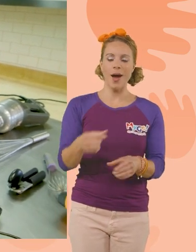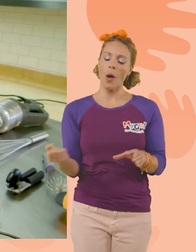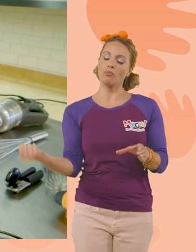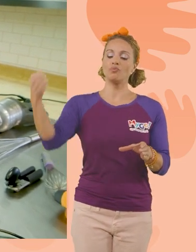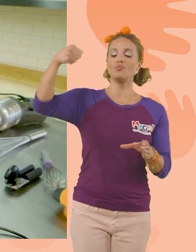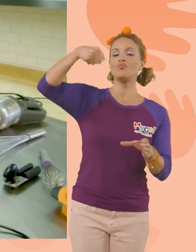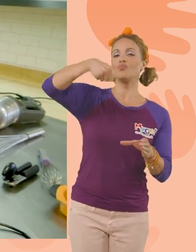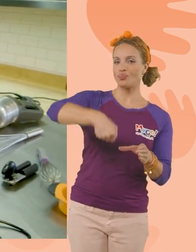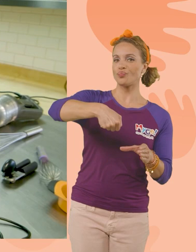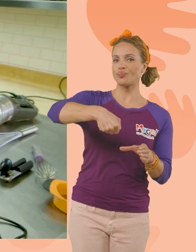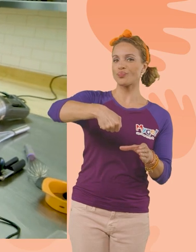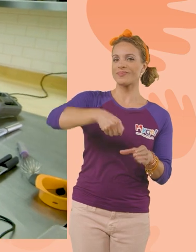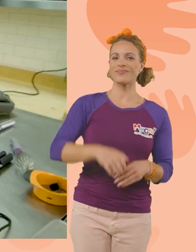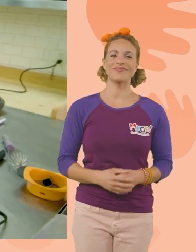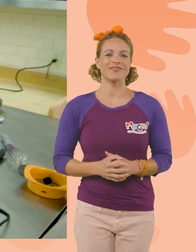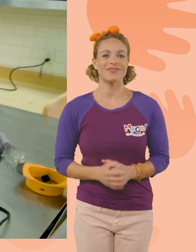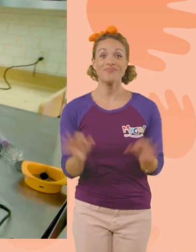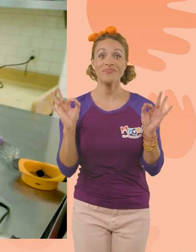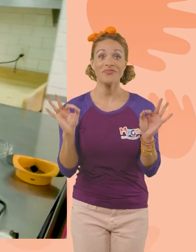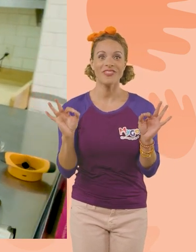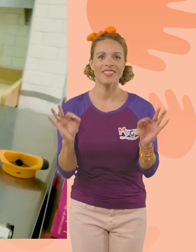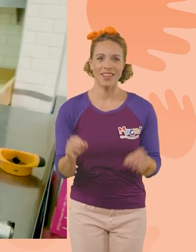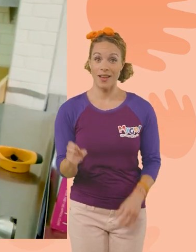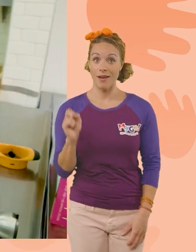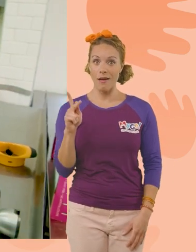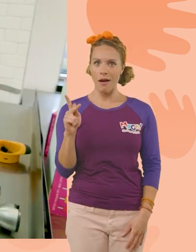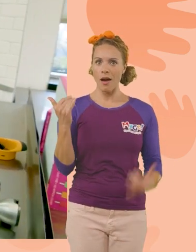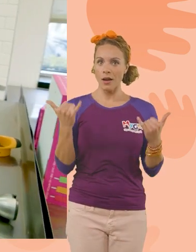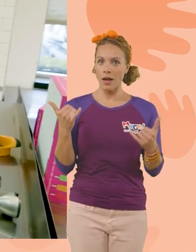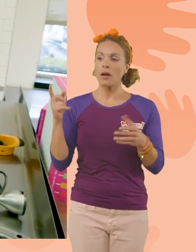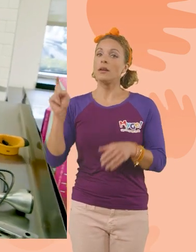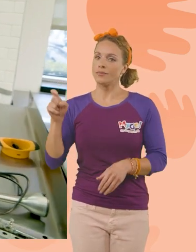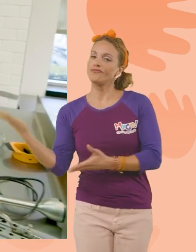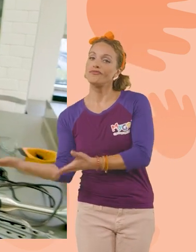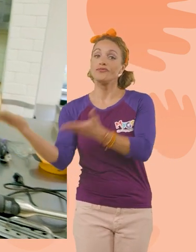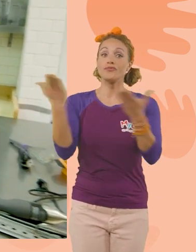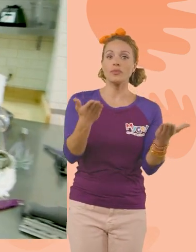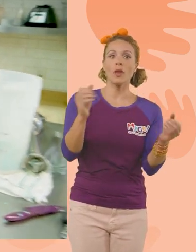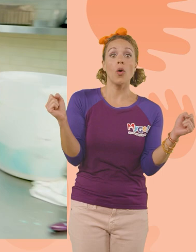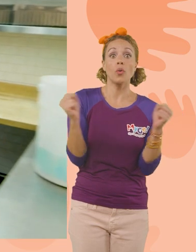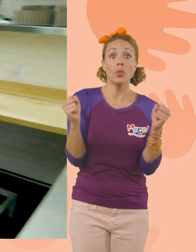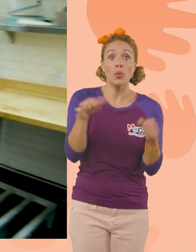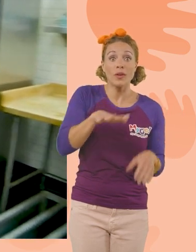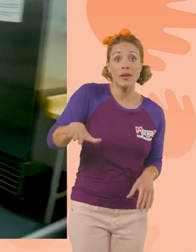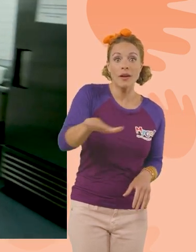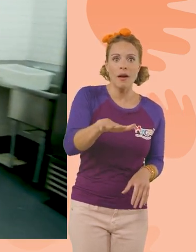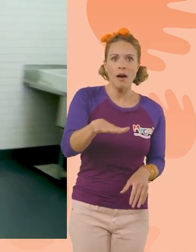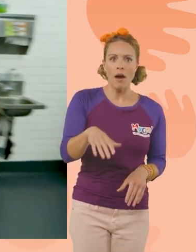them right in there. Oh, perfect. Okay, now we need to bring it to the cooling